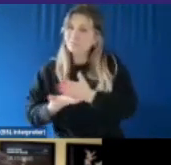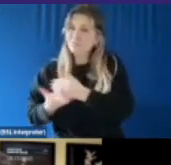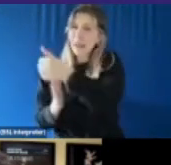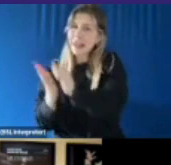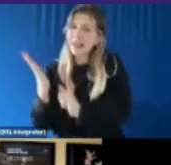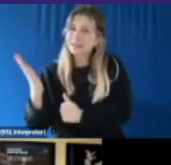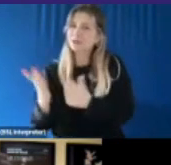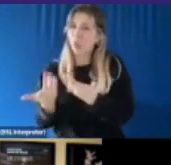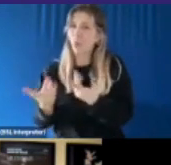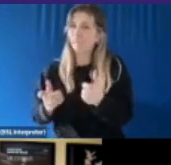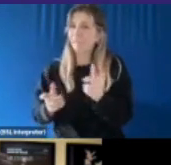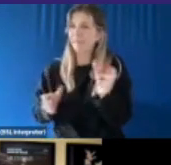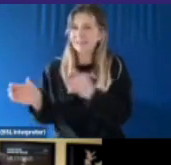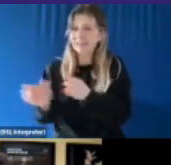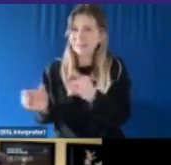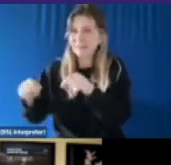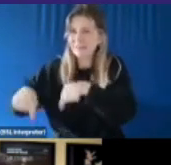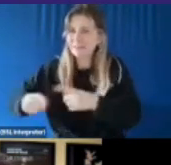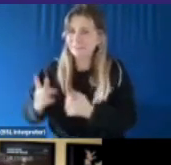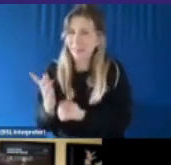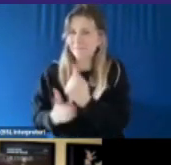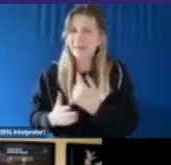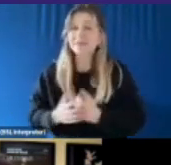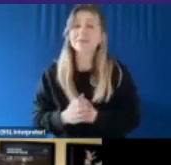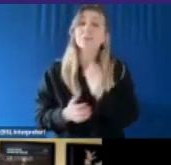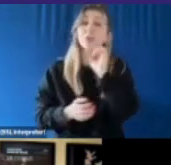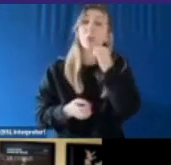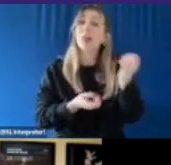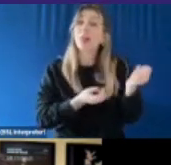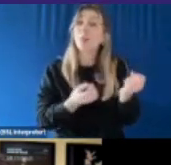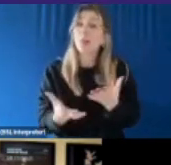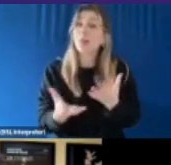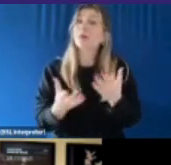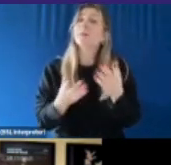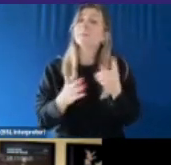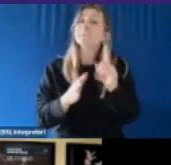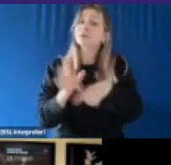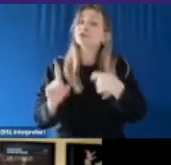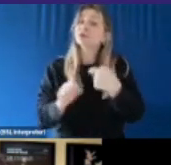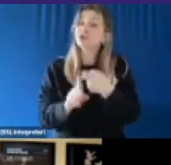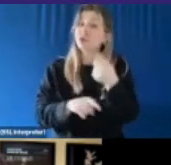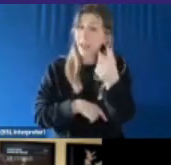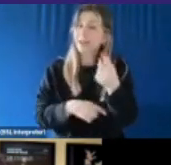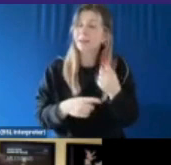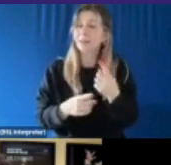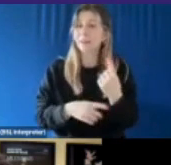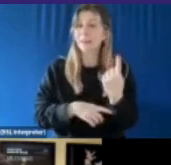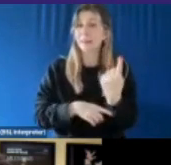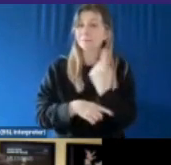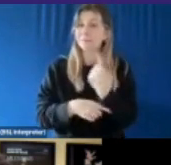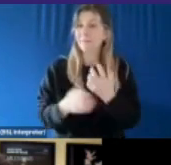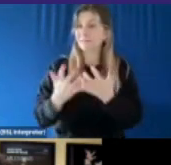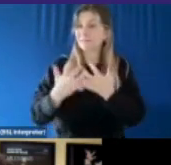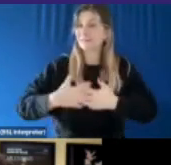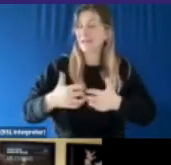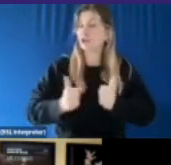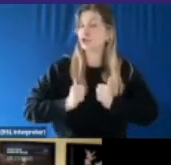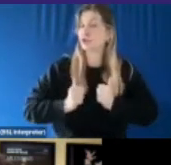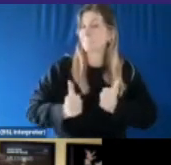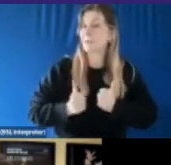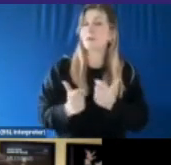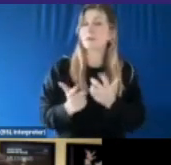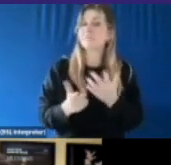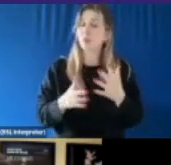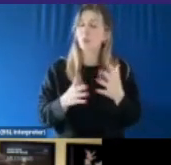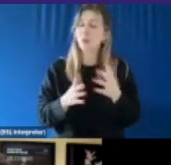for today, Jack Roscoe, who is a tech champion in data methodologies and systems for Arts Council England's Digital